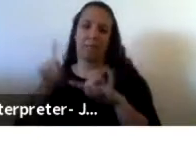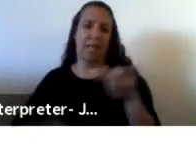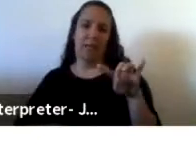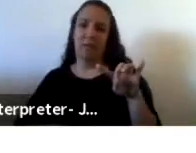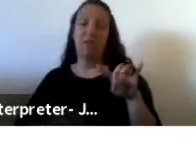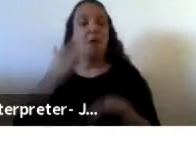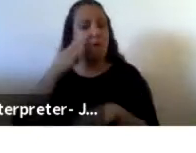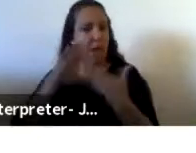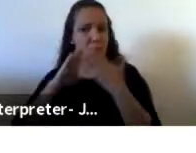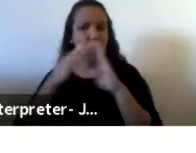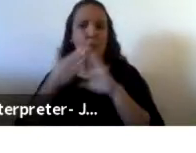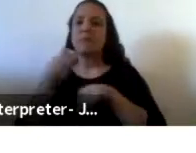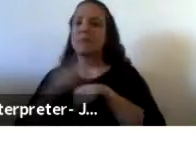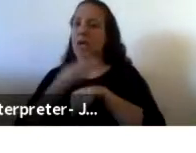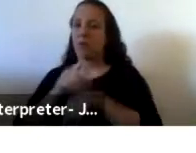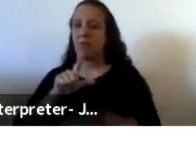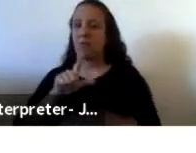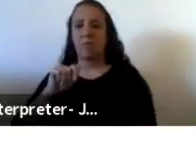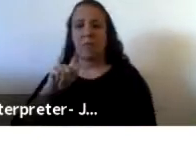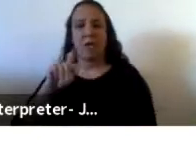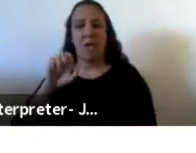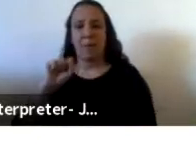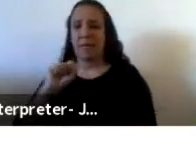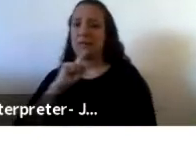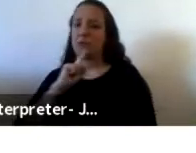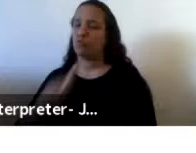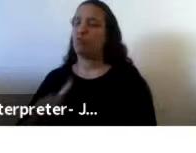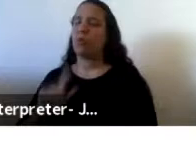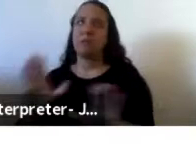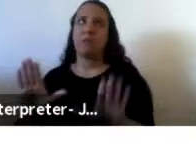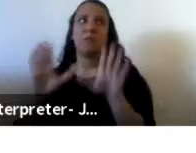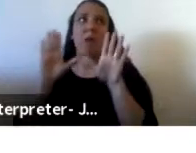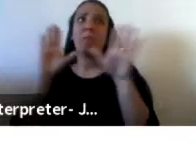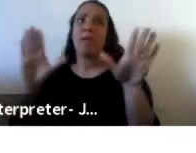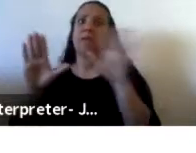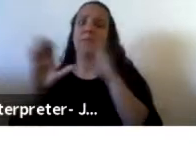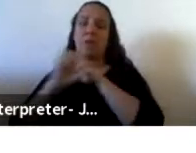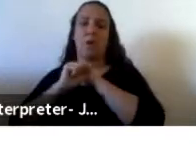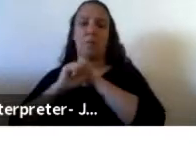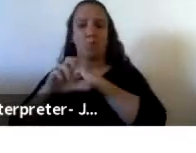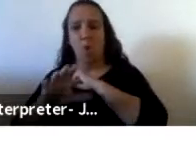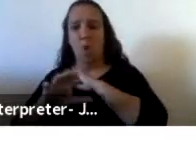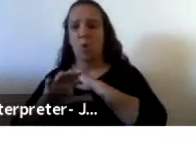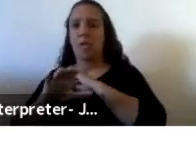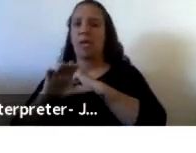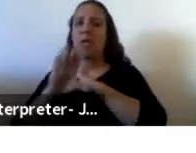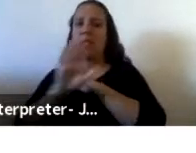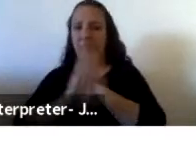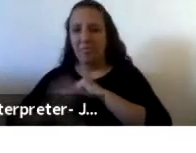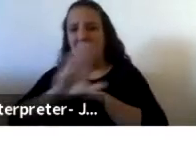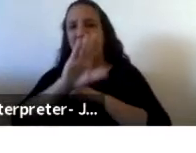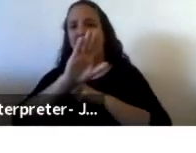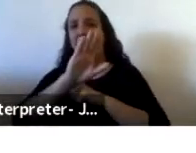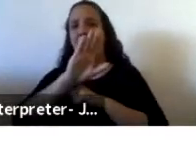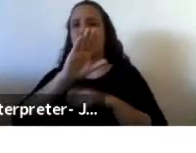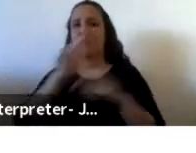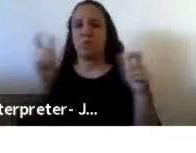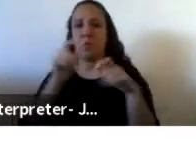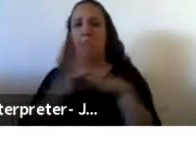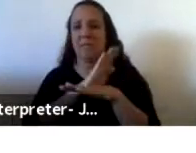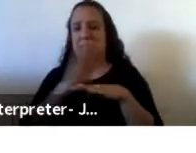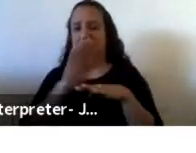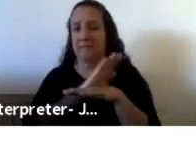of Miami Lakes does a phenomenal job in promoting a lot of the brick and mortars, you know, coming in and supporting the